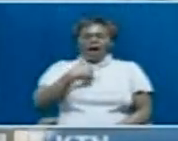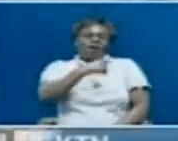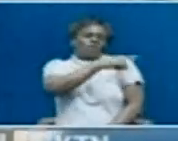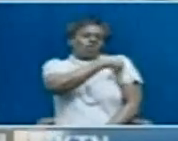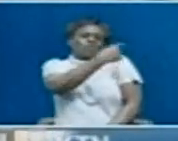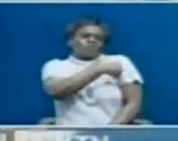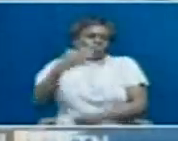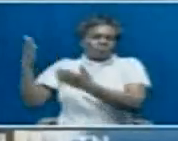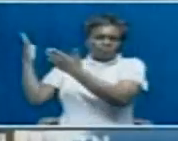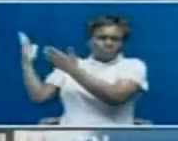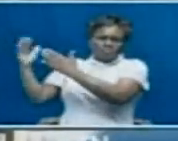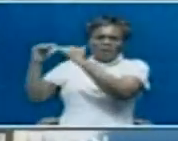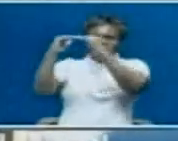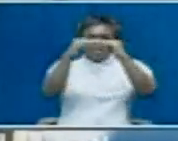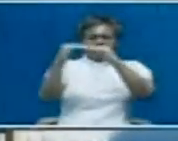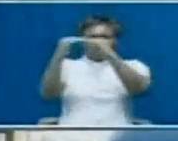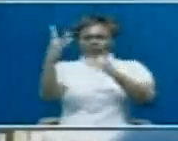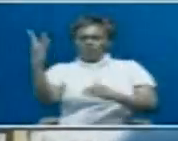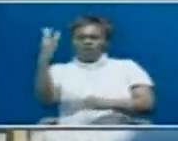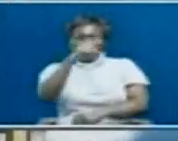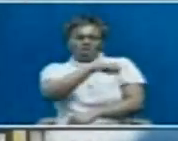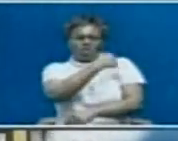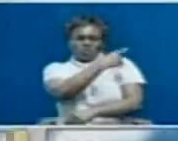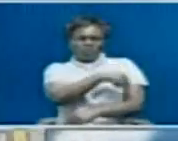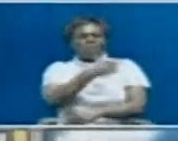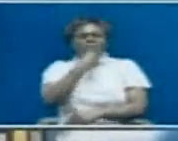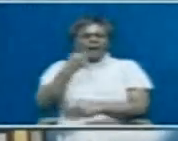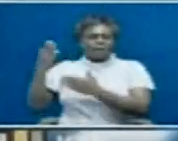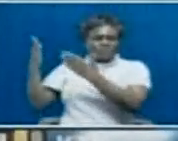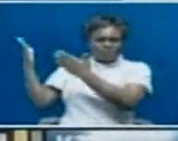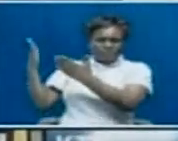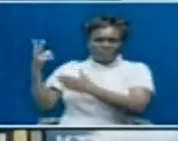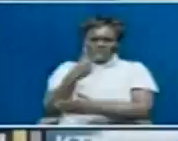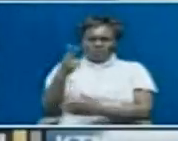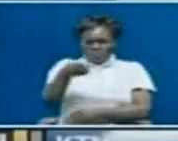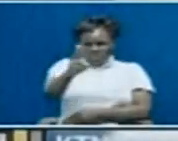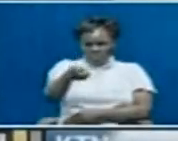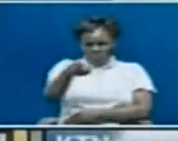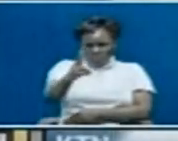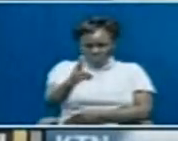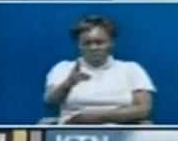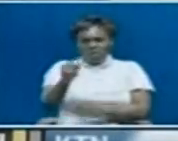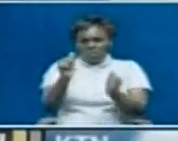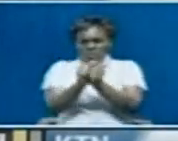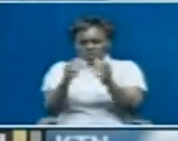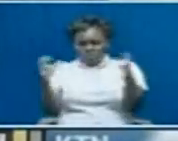wounds here at the Isiolo Level 4 hospital. Philip Loyolo and Francis Erie were shot at by their